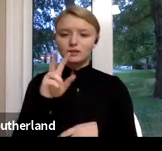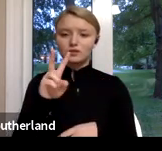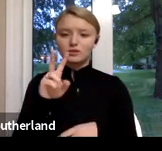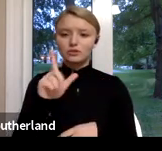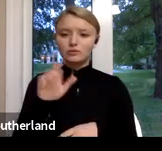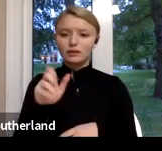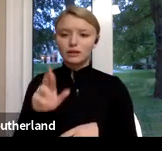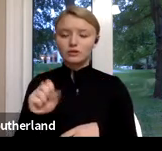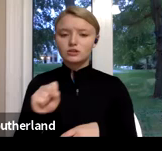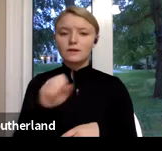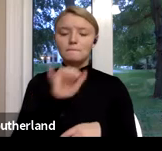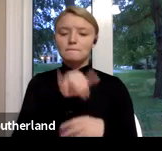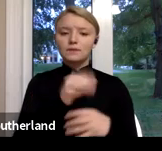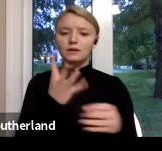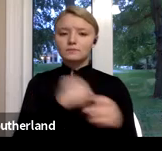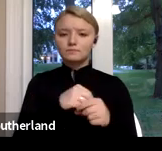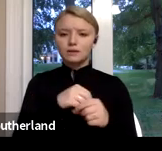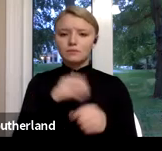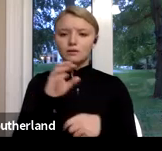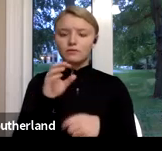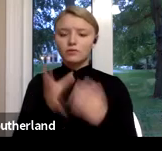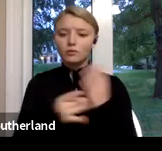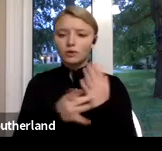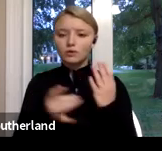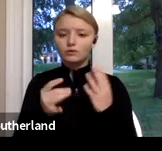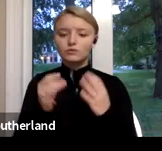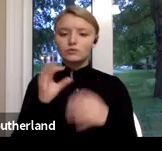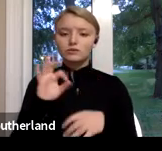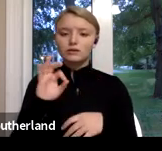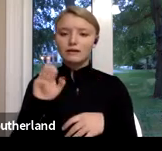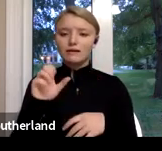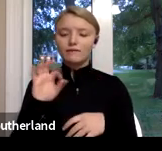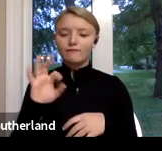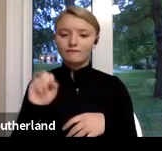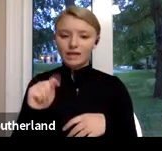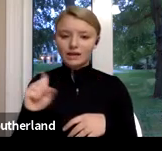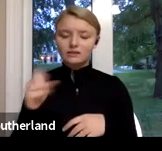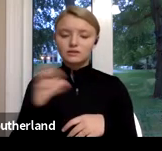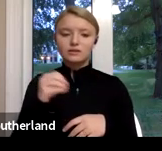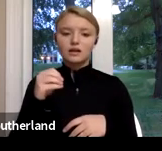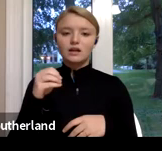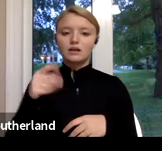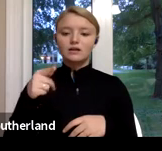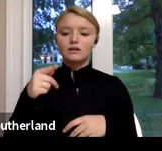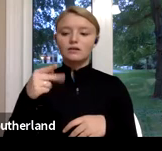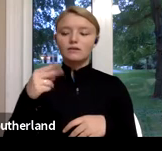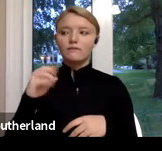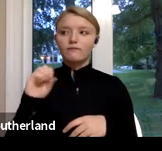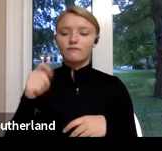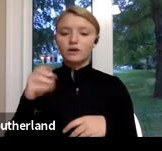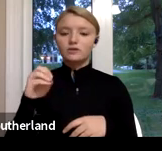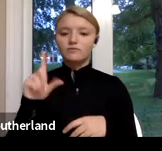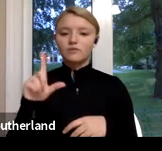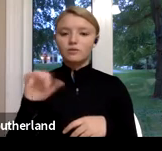of oils, fats, and phospholipids. So there are also proteins floating on